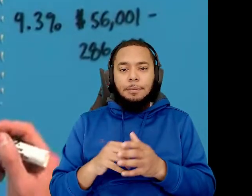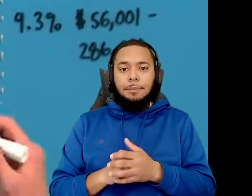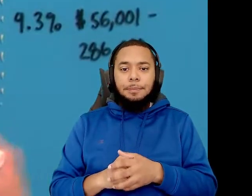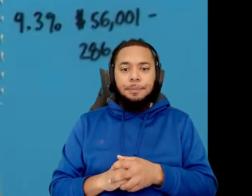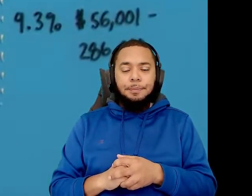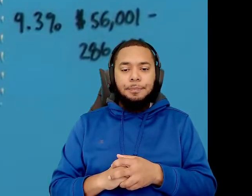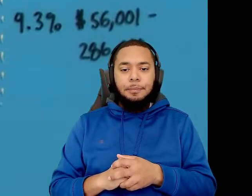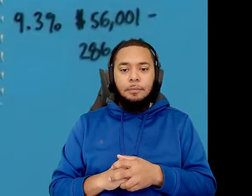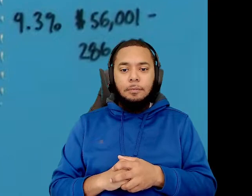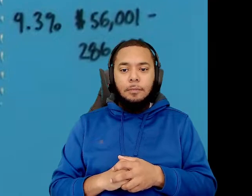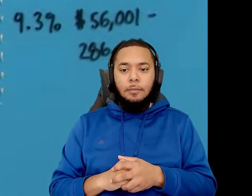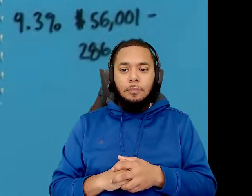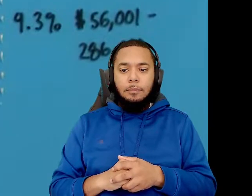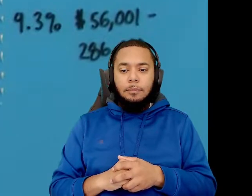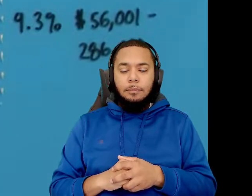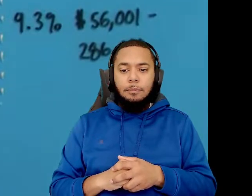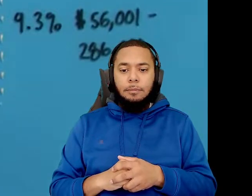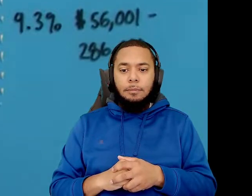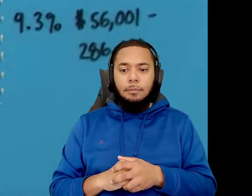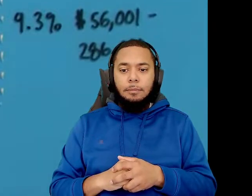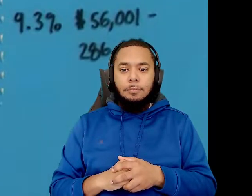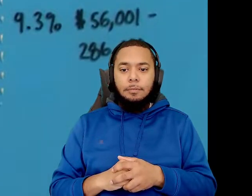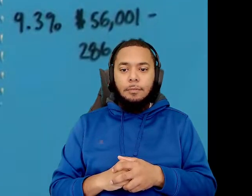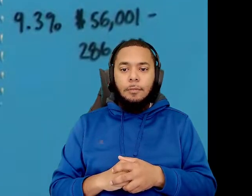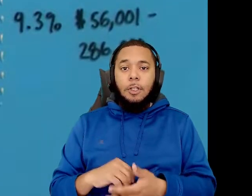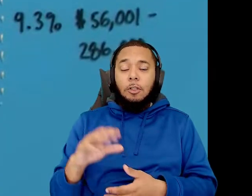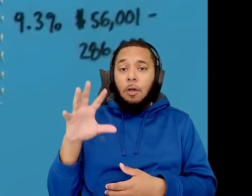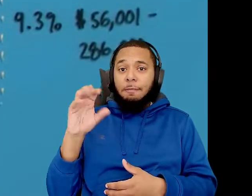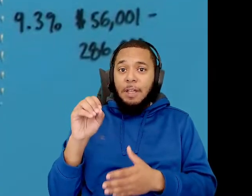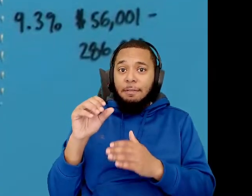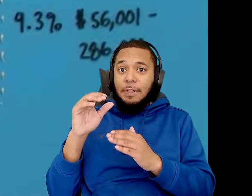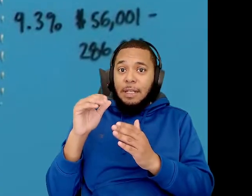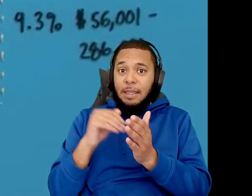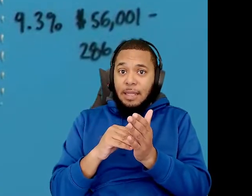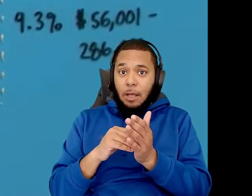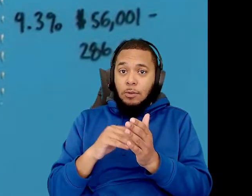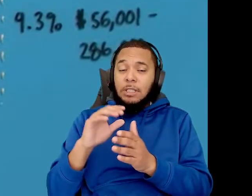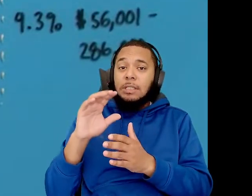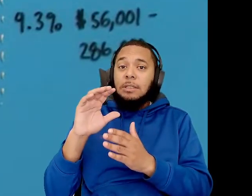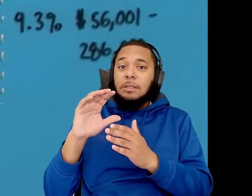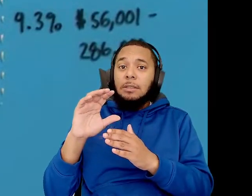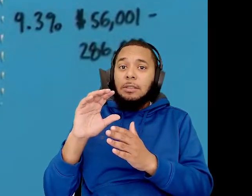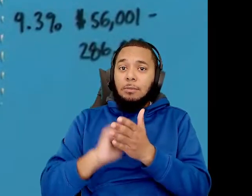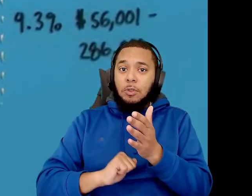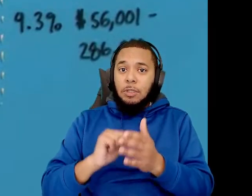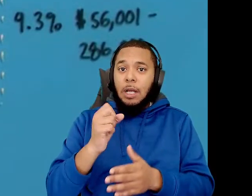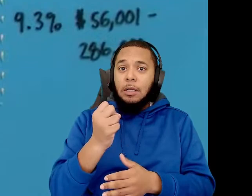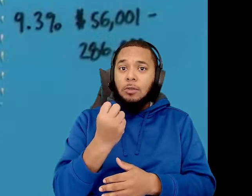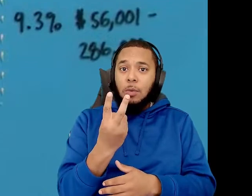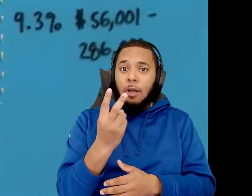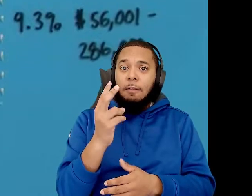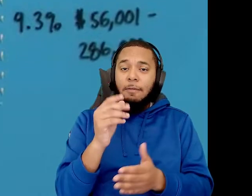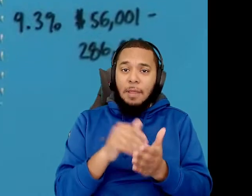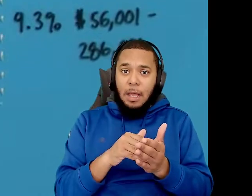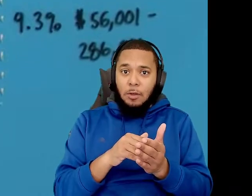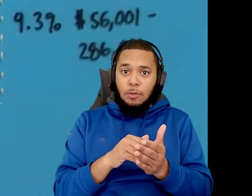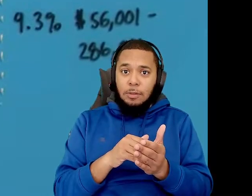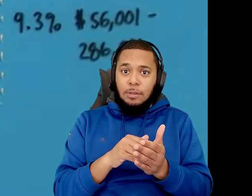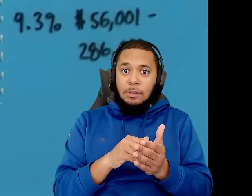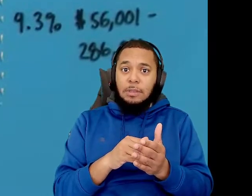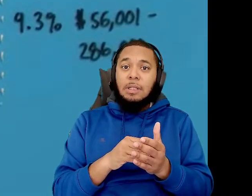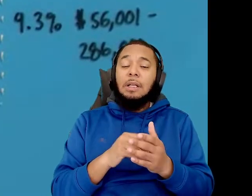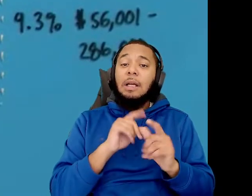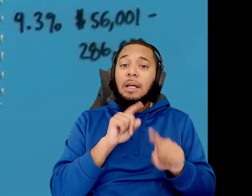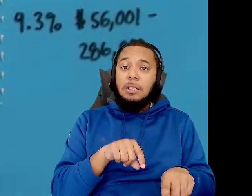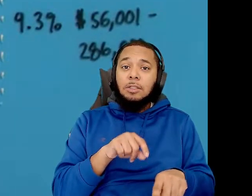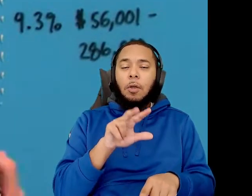So we take $50,000 and we subtract $12,000 and we'll get $38,000 of taxable